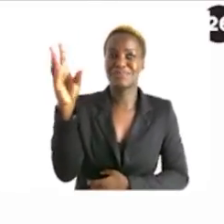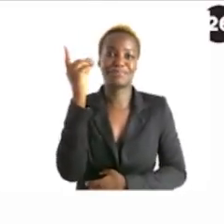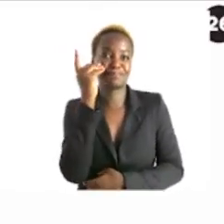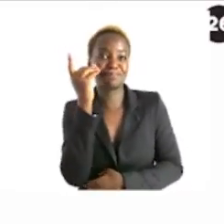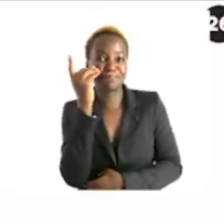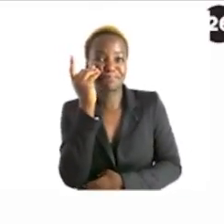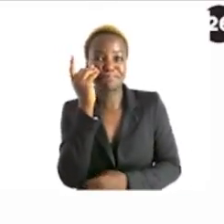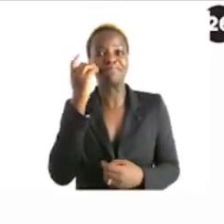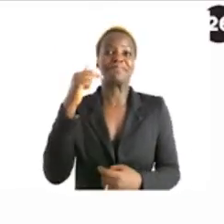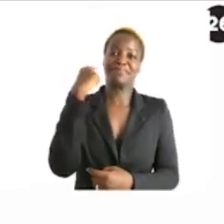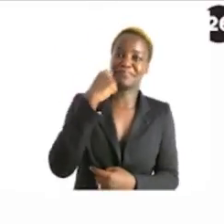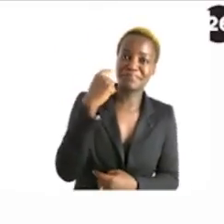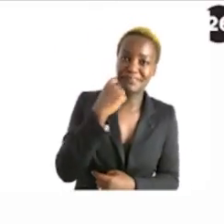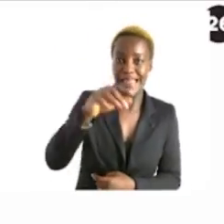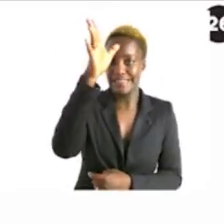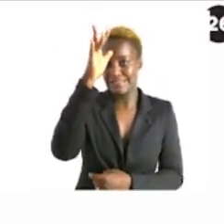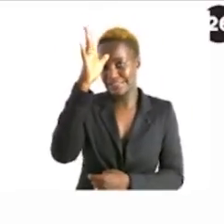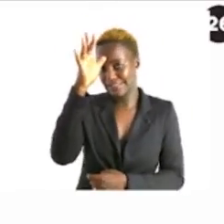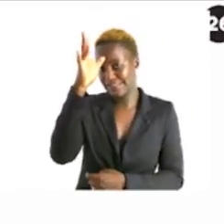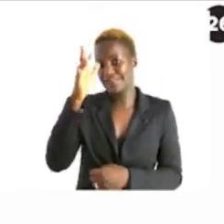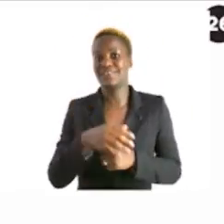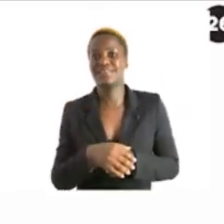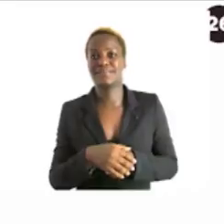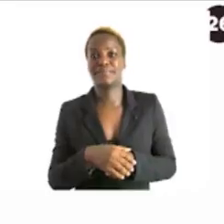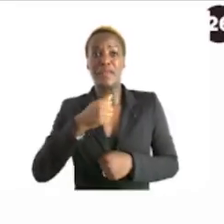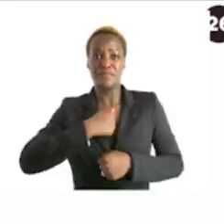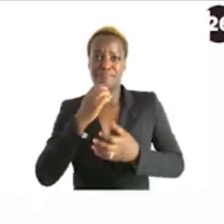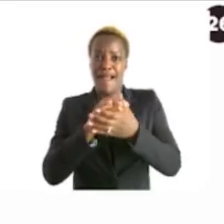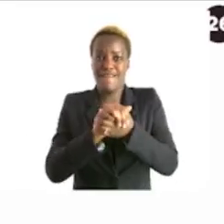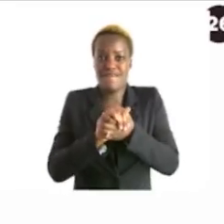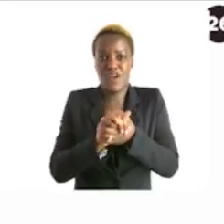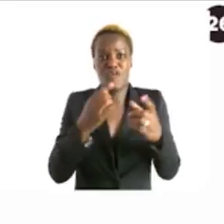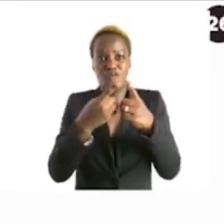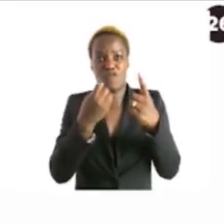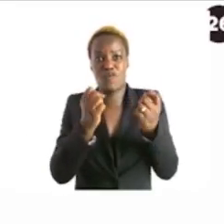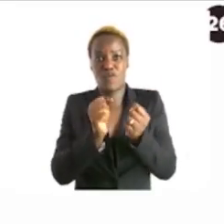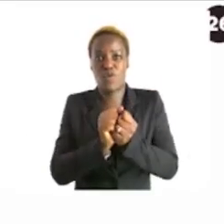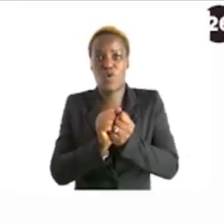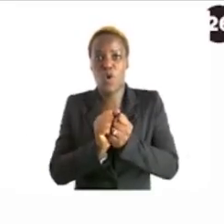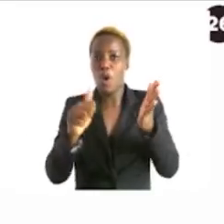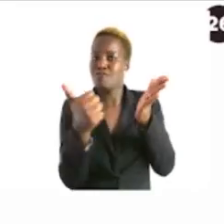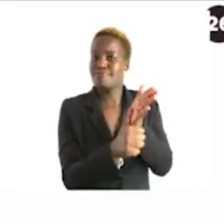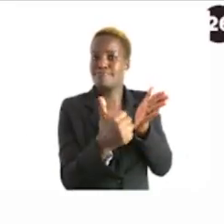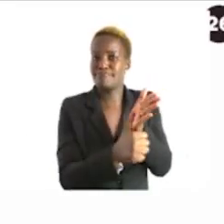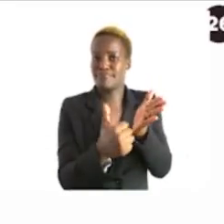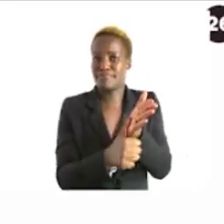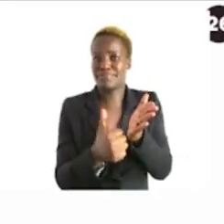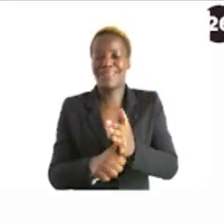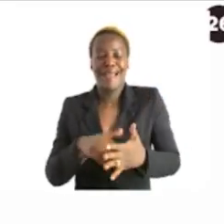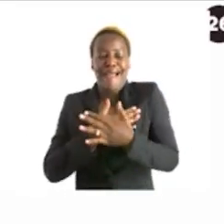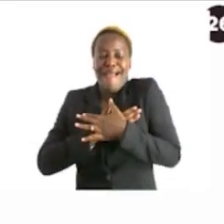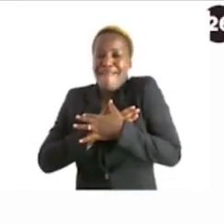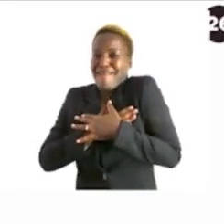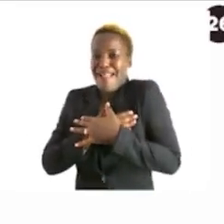english and africans my friend is from oshiwambo tribe she loves to eat